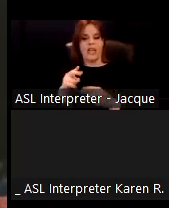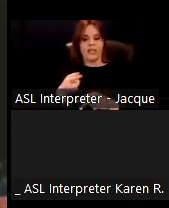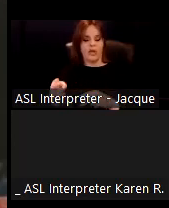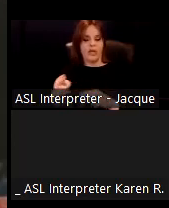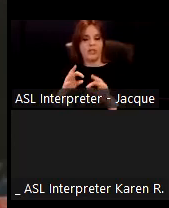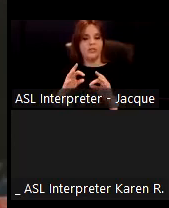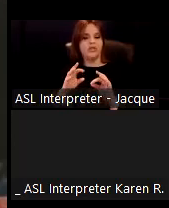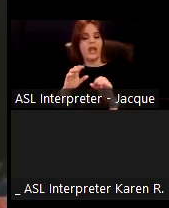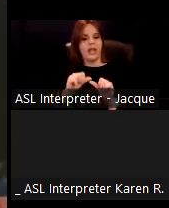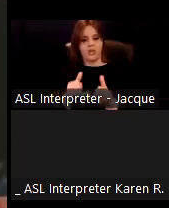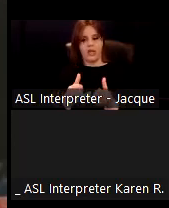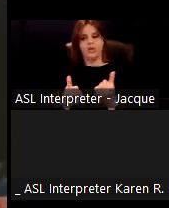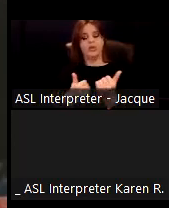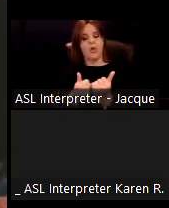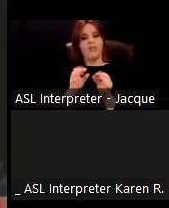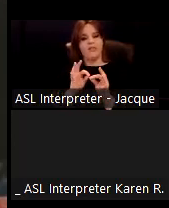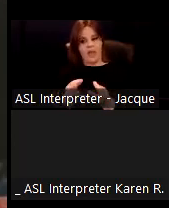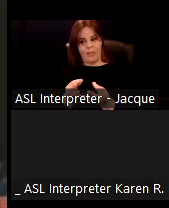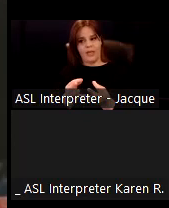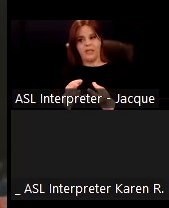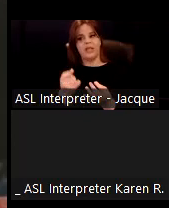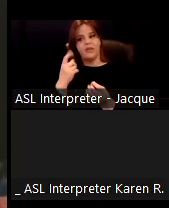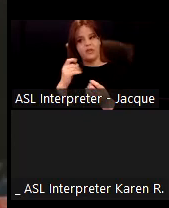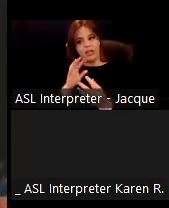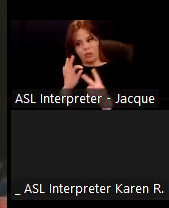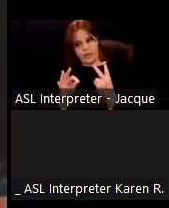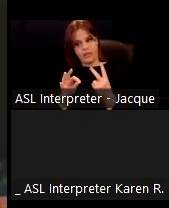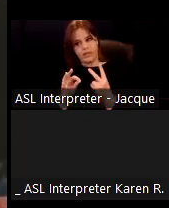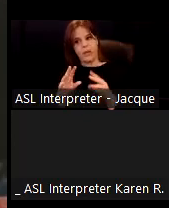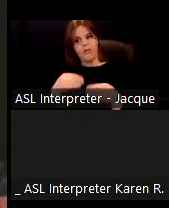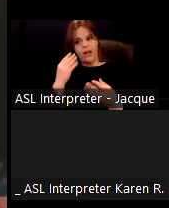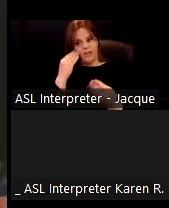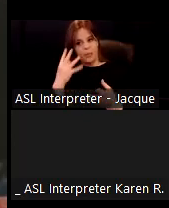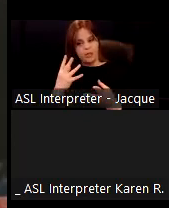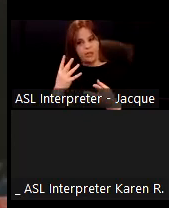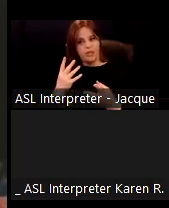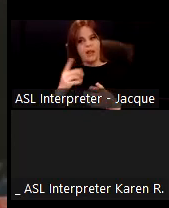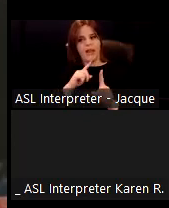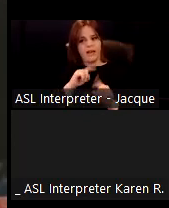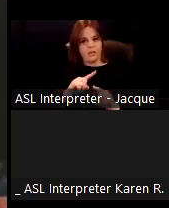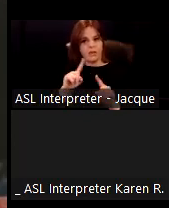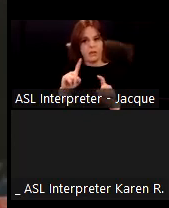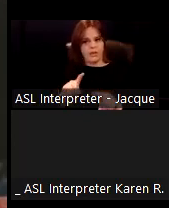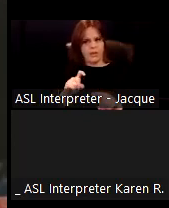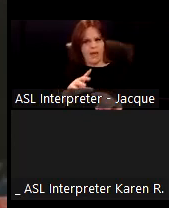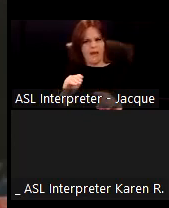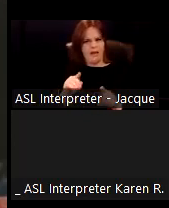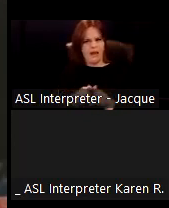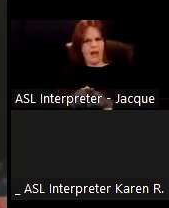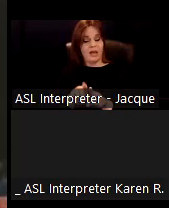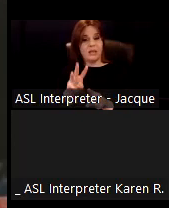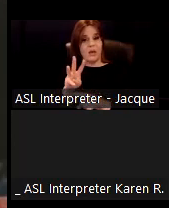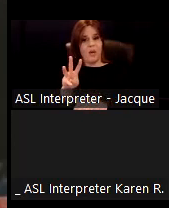in understanding their choices, provide information, answer questions. And as Wendy